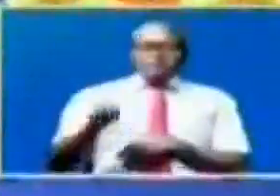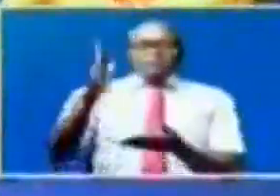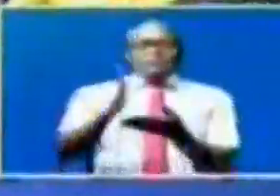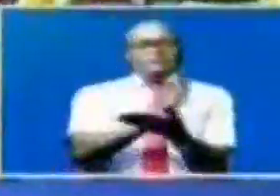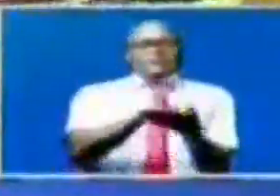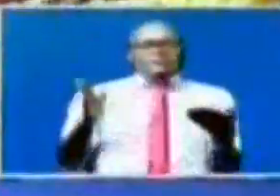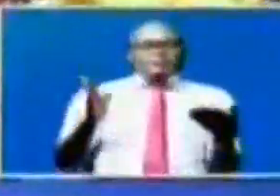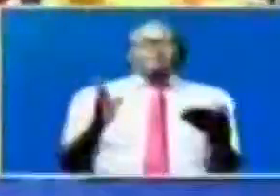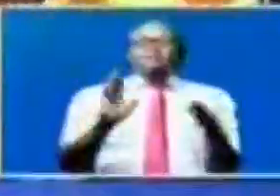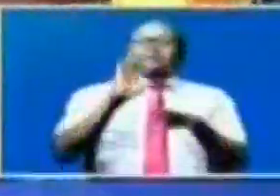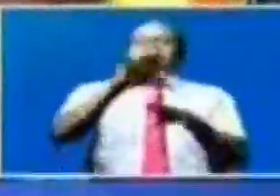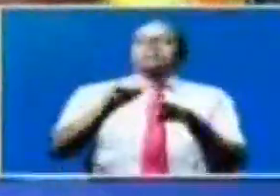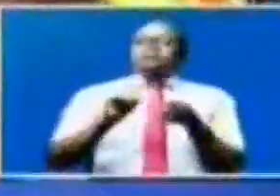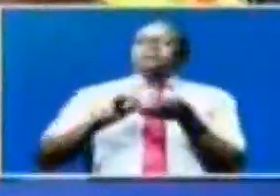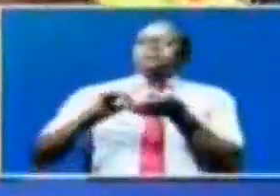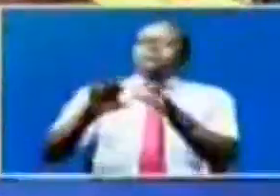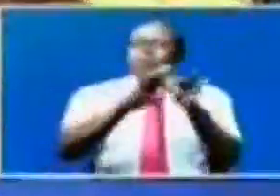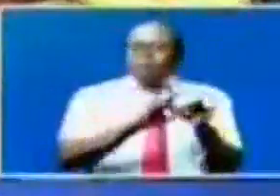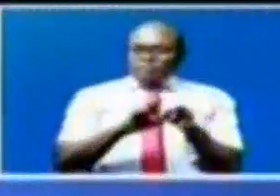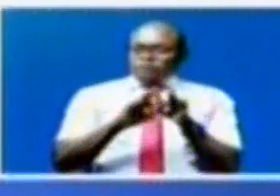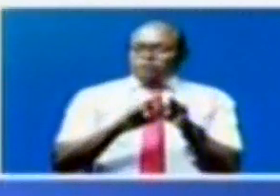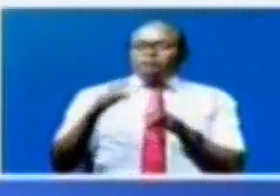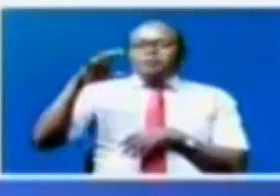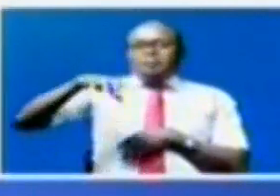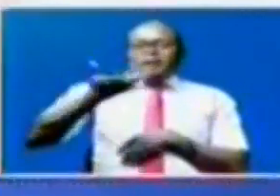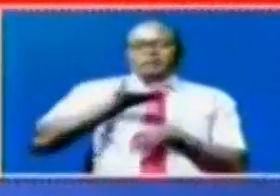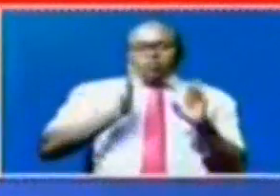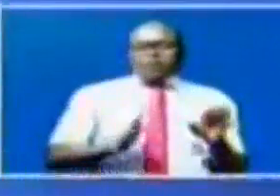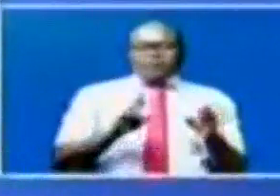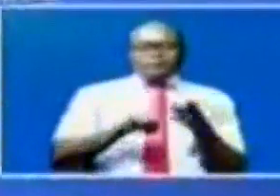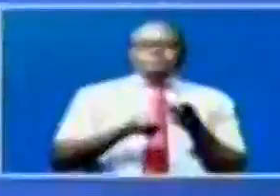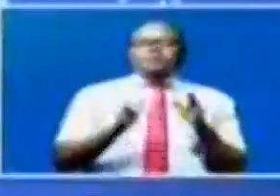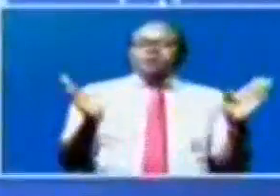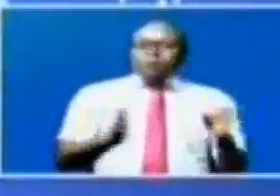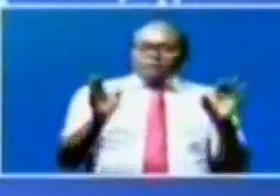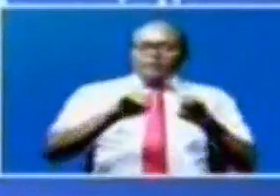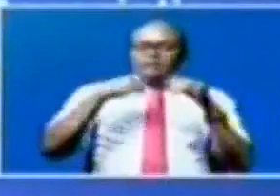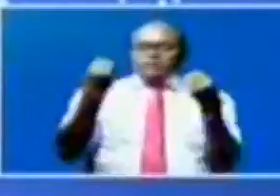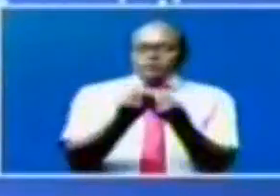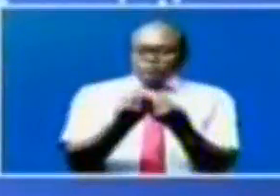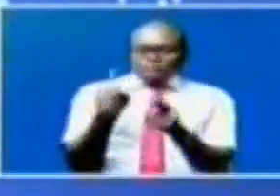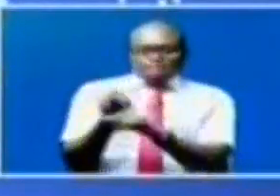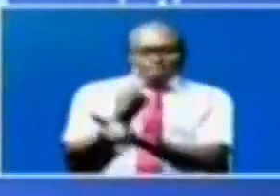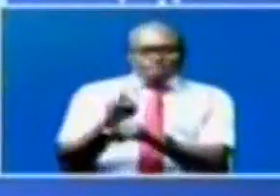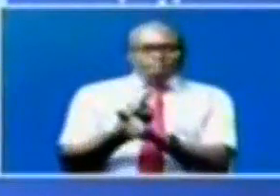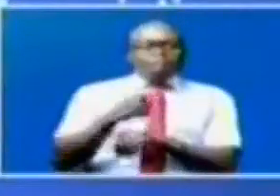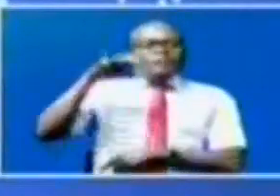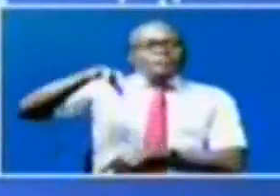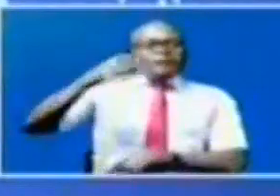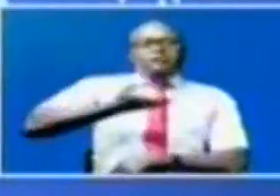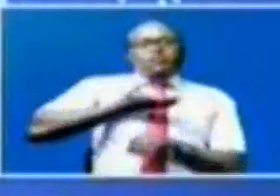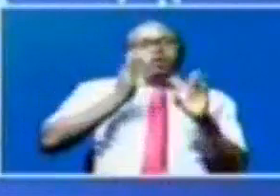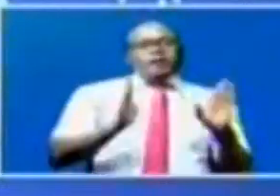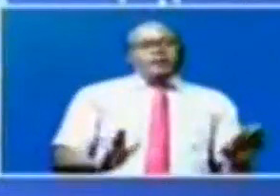a conglomeration of Matatu Owners Association, Matatu Welfare Association, Association of Matatu